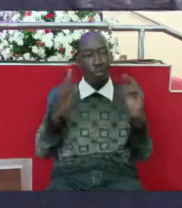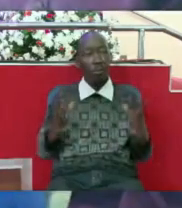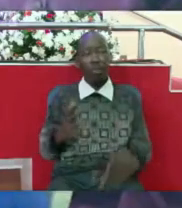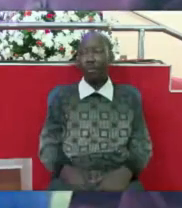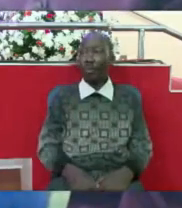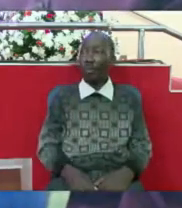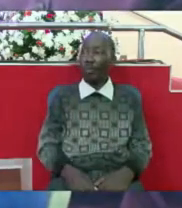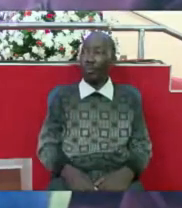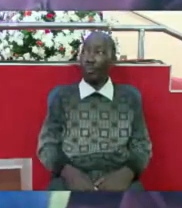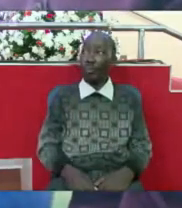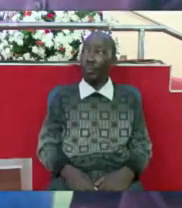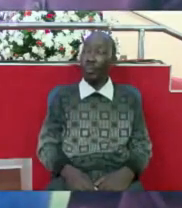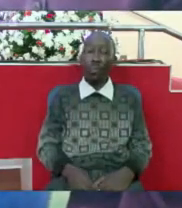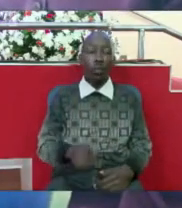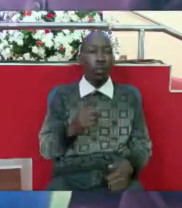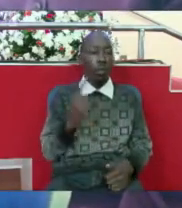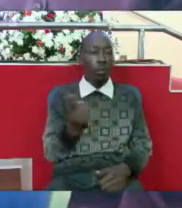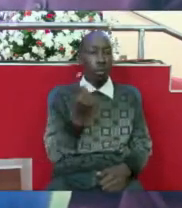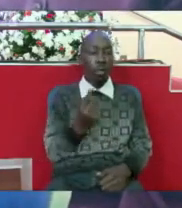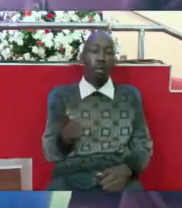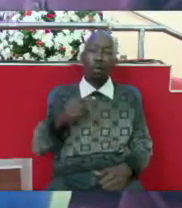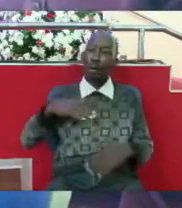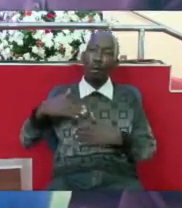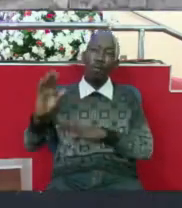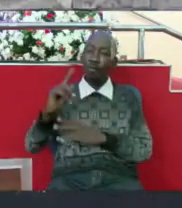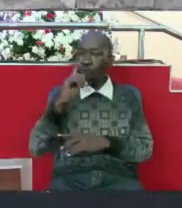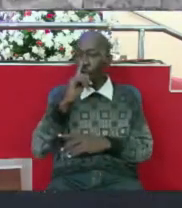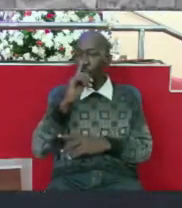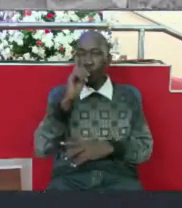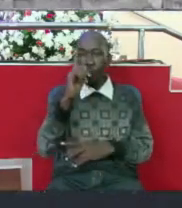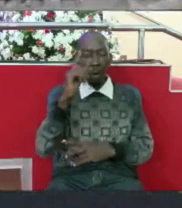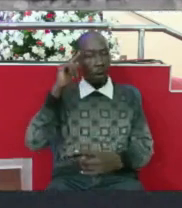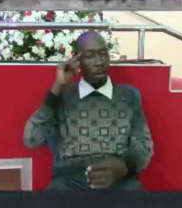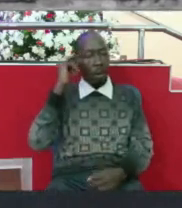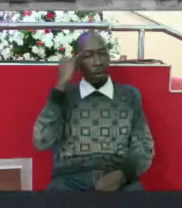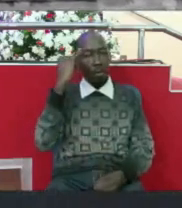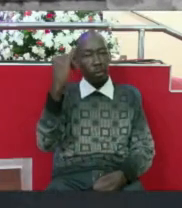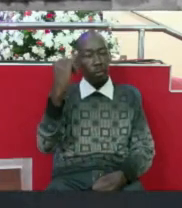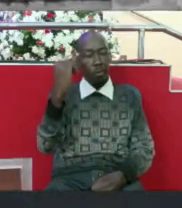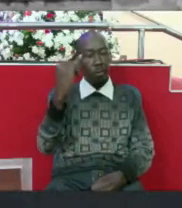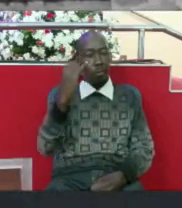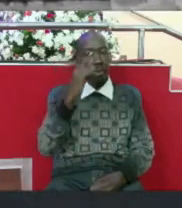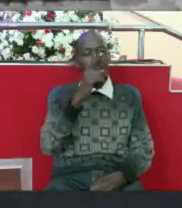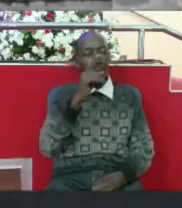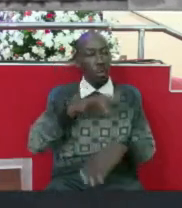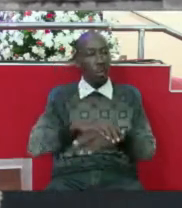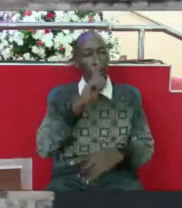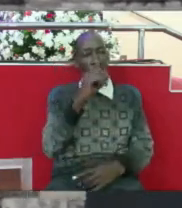I mean, if we just grabbed hold of that one idea, kama tu unaweza shika jambo